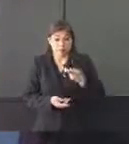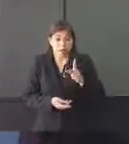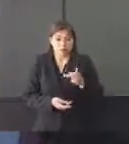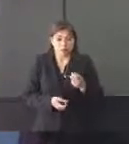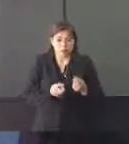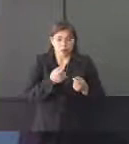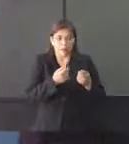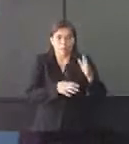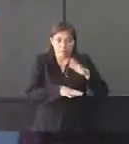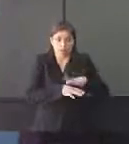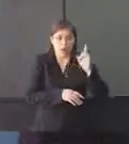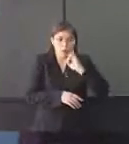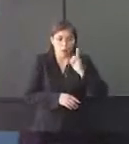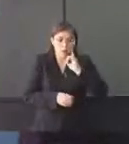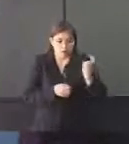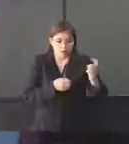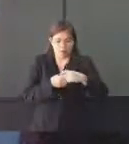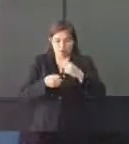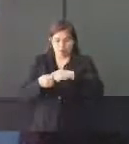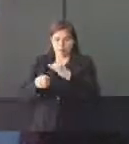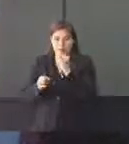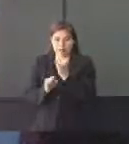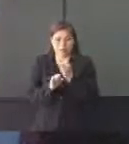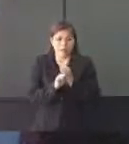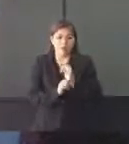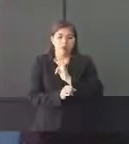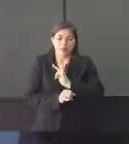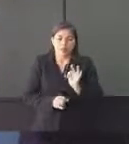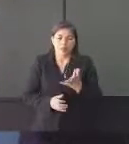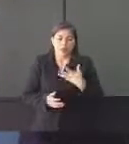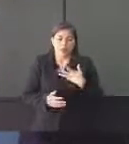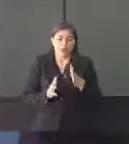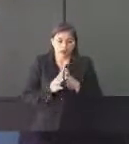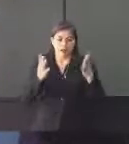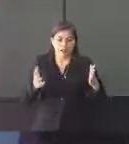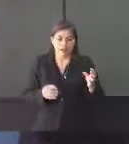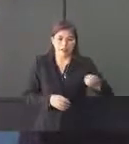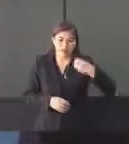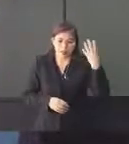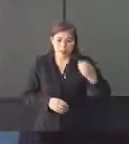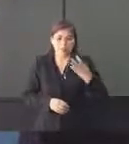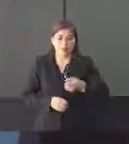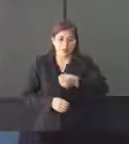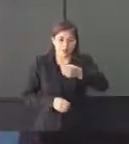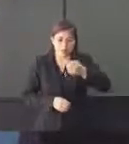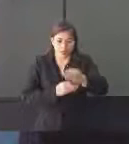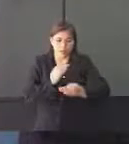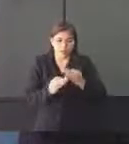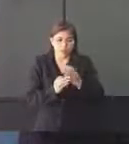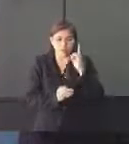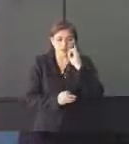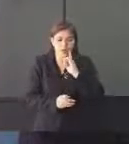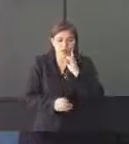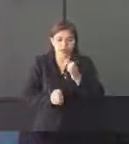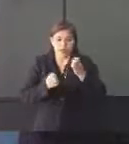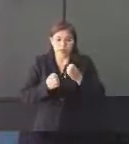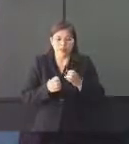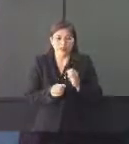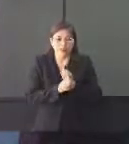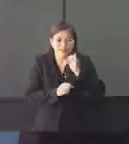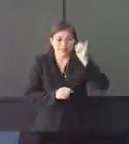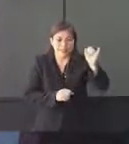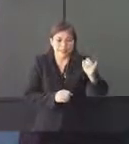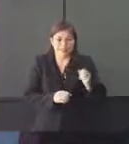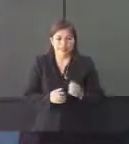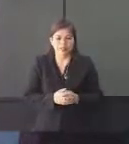here, but several of you are connected via internet, and that's why we have great panelists. We greet all of you who